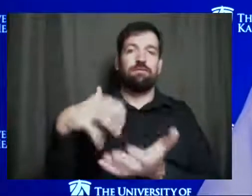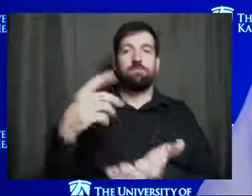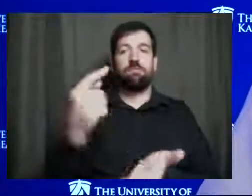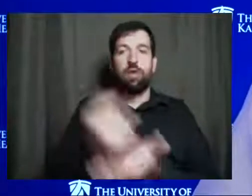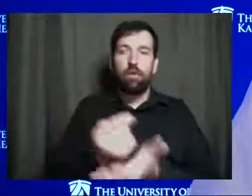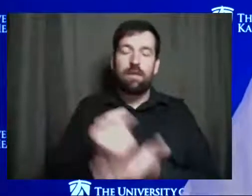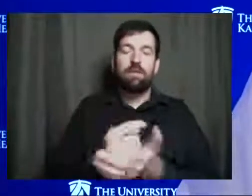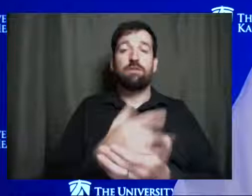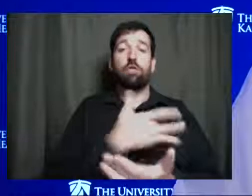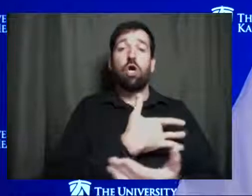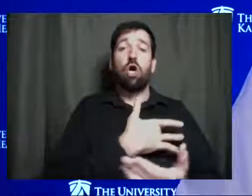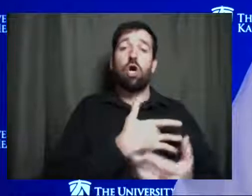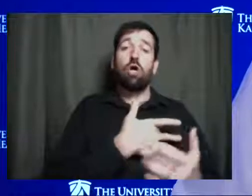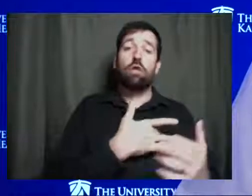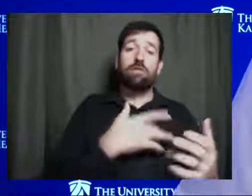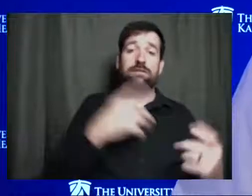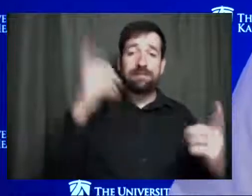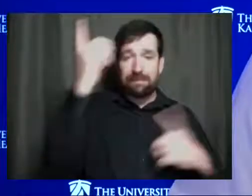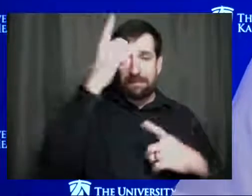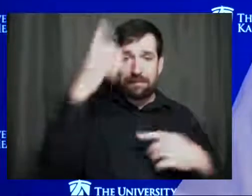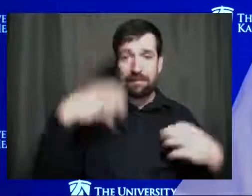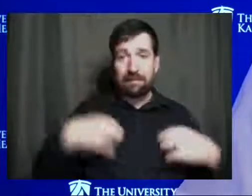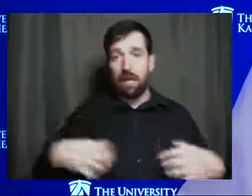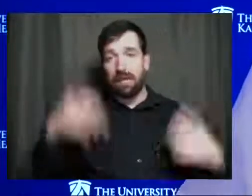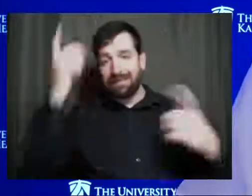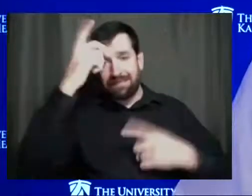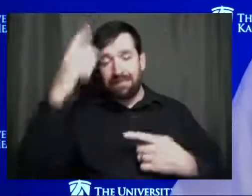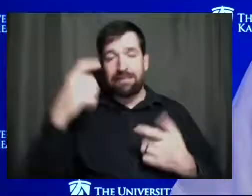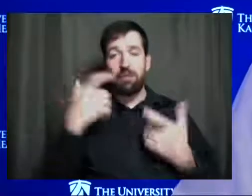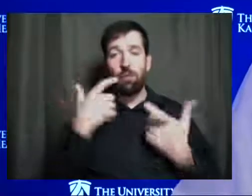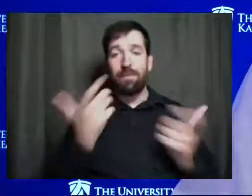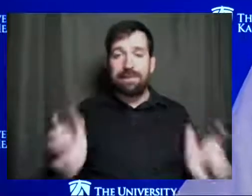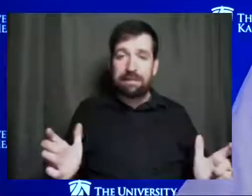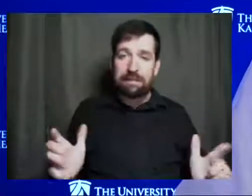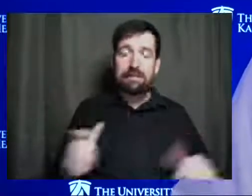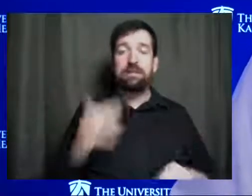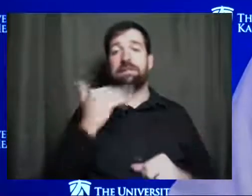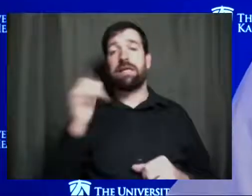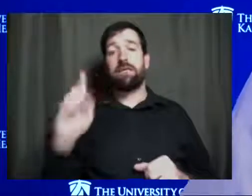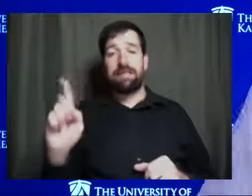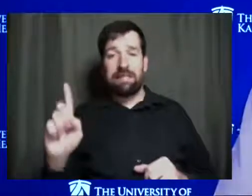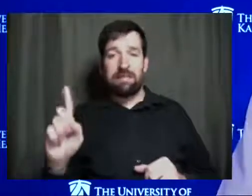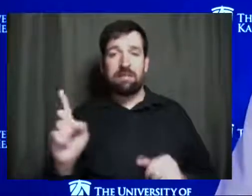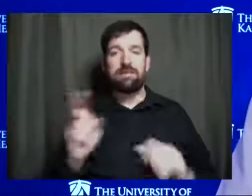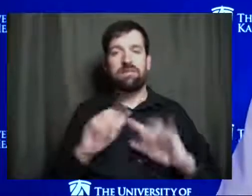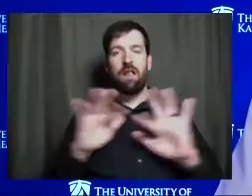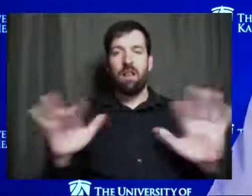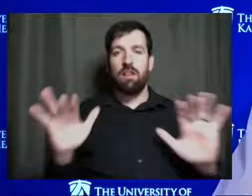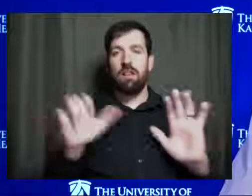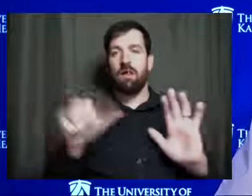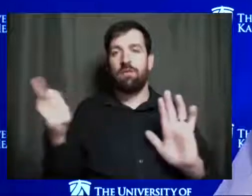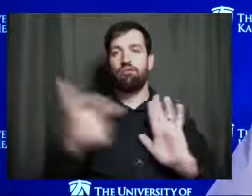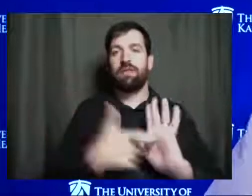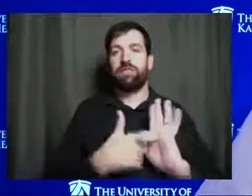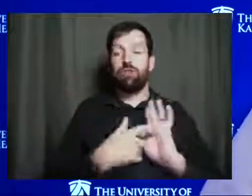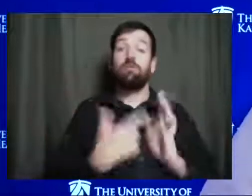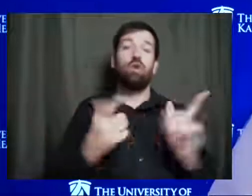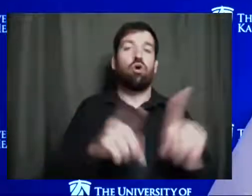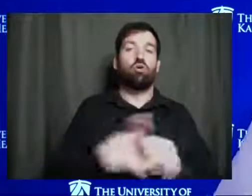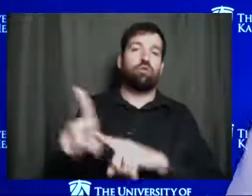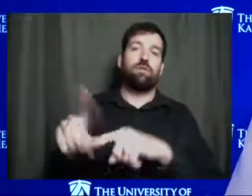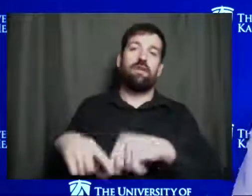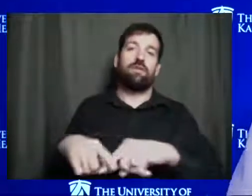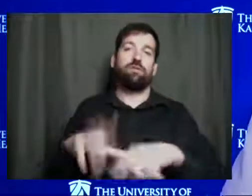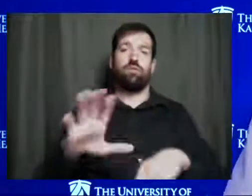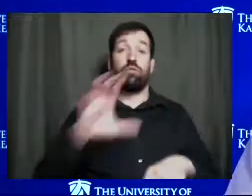disease, lung disease, obesity, things of that nature. So there are different criteria depending on also what age. Are you 65